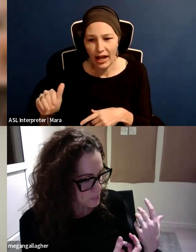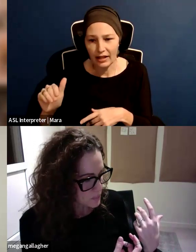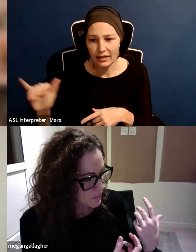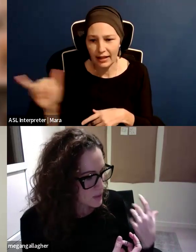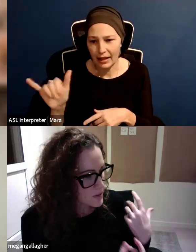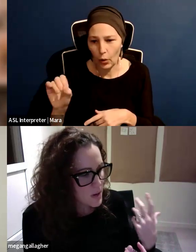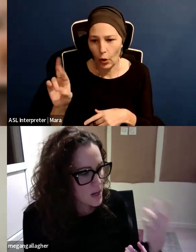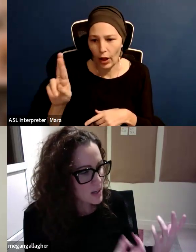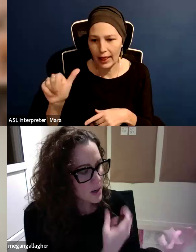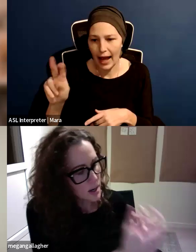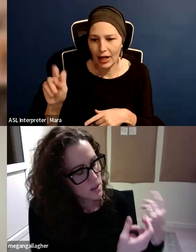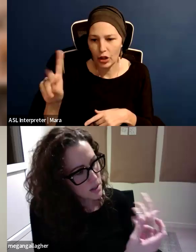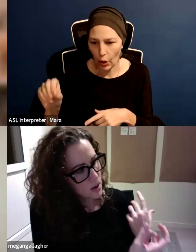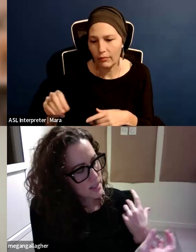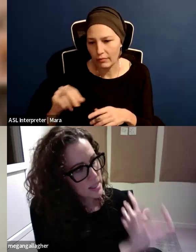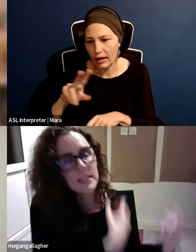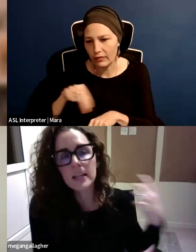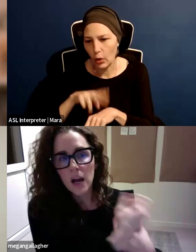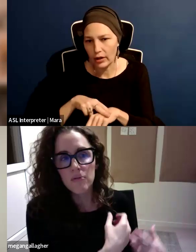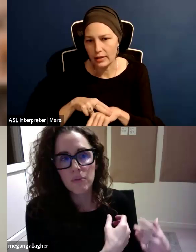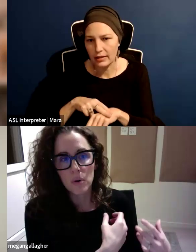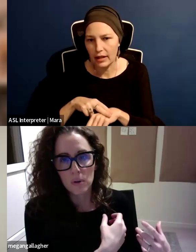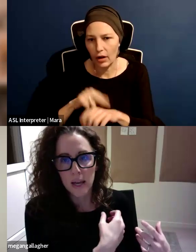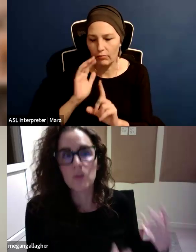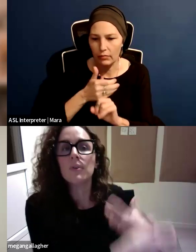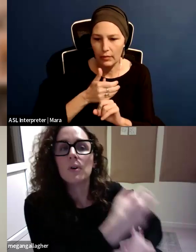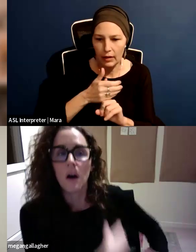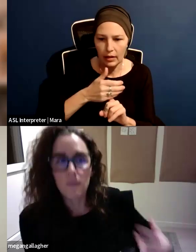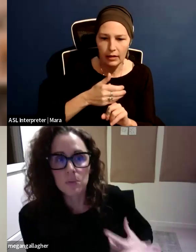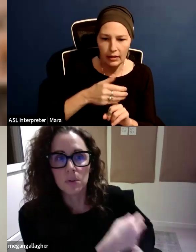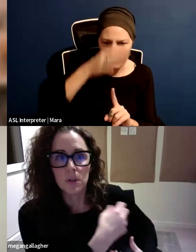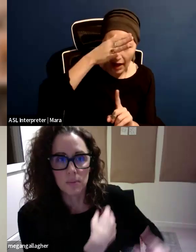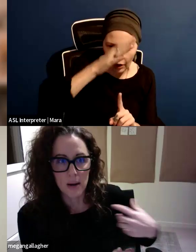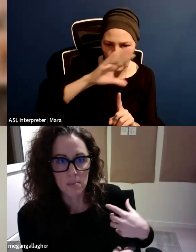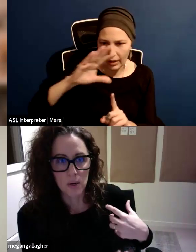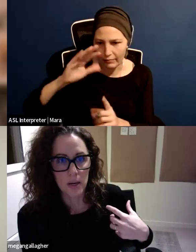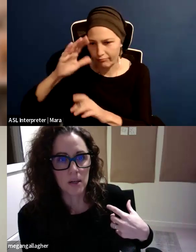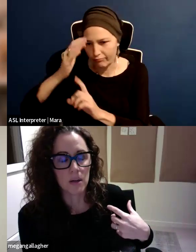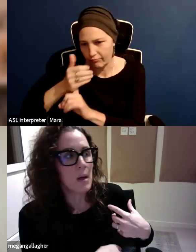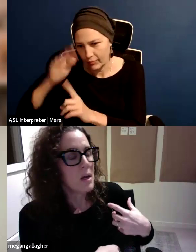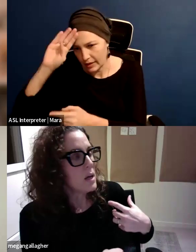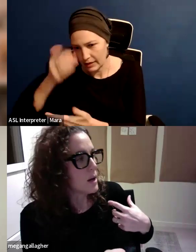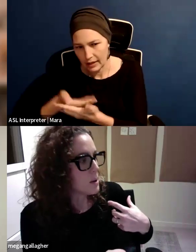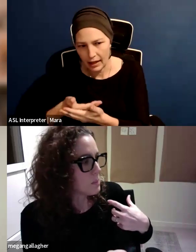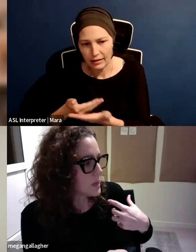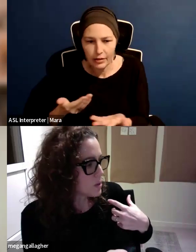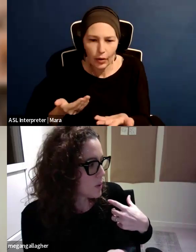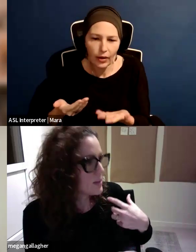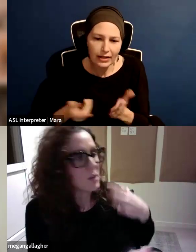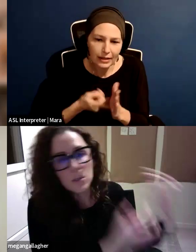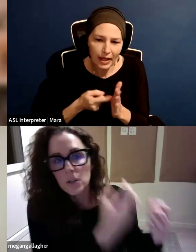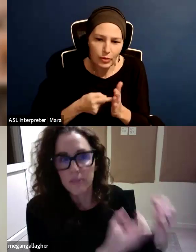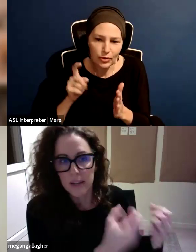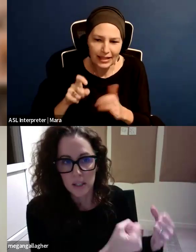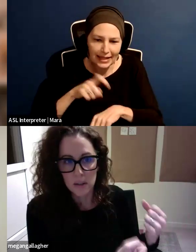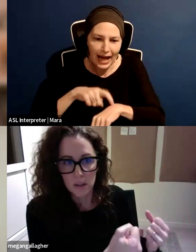son. They're not, it's going to take time for Orlando to feel comfortable around Michael Pena in a way